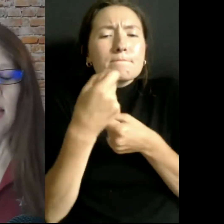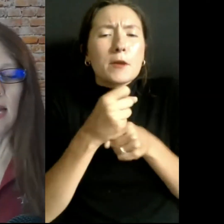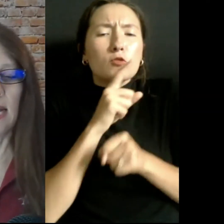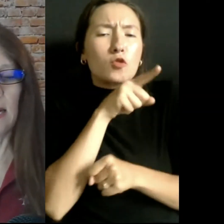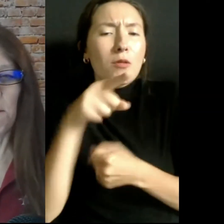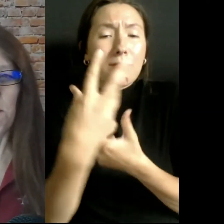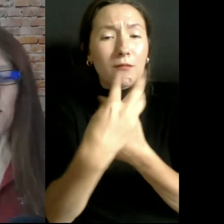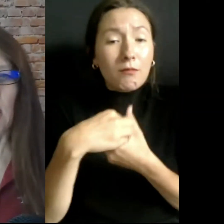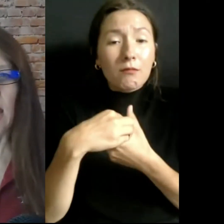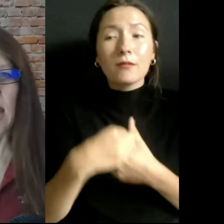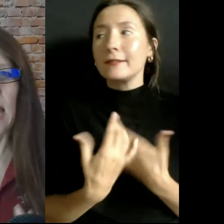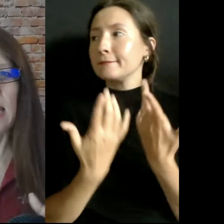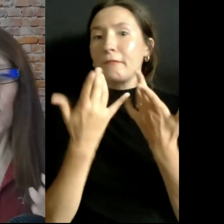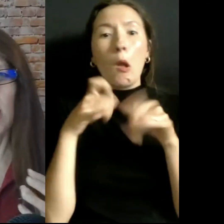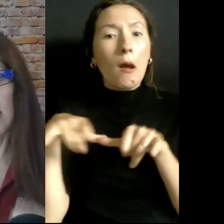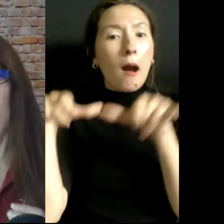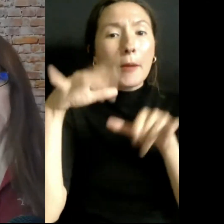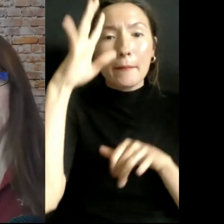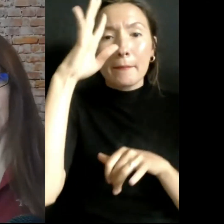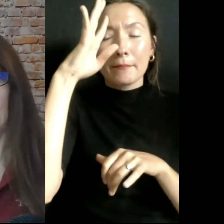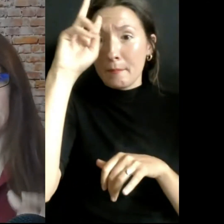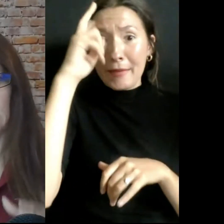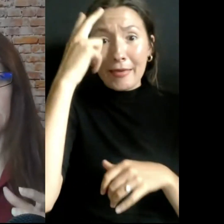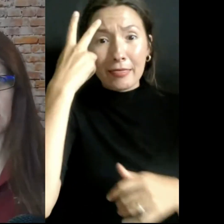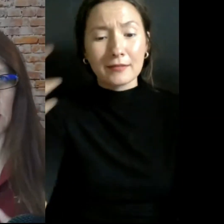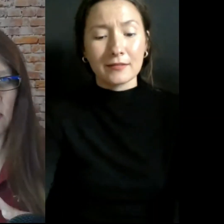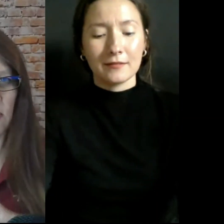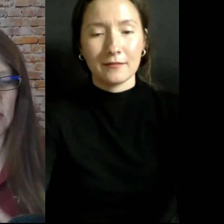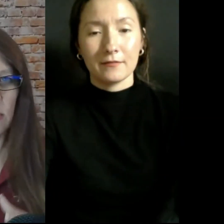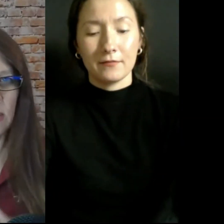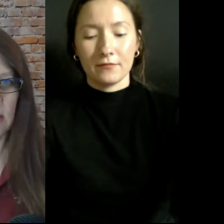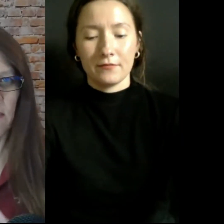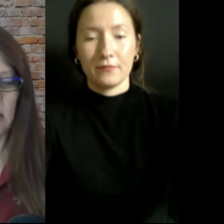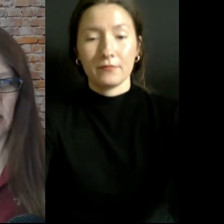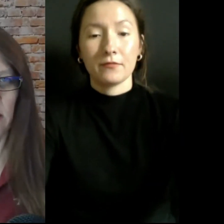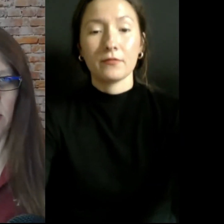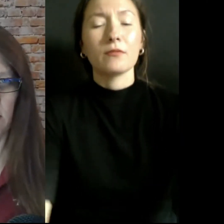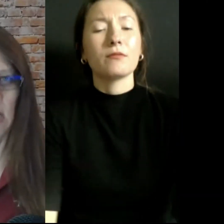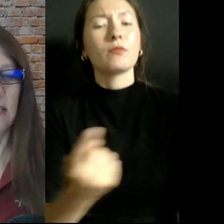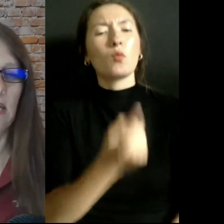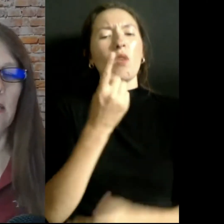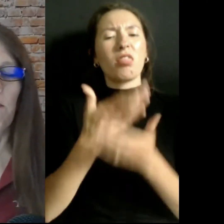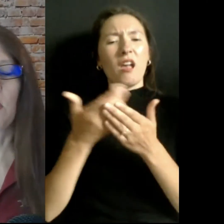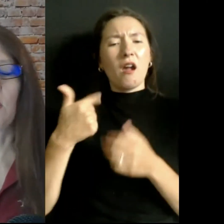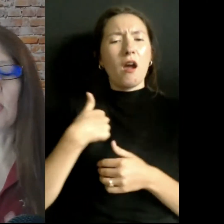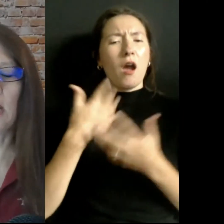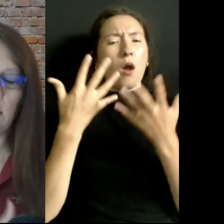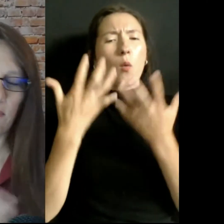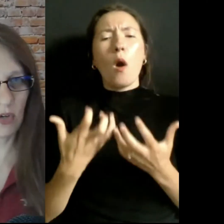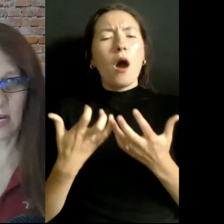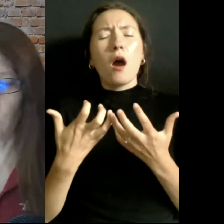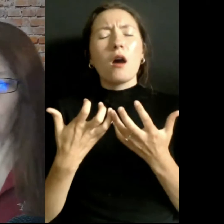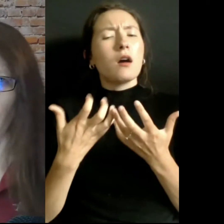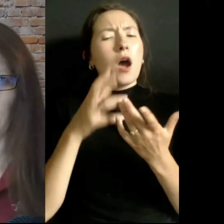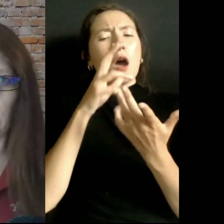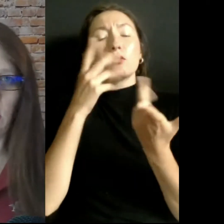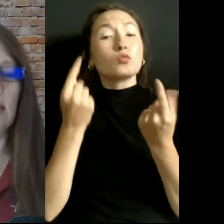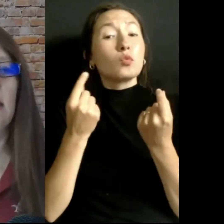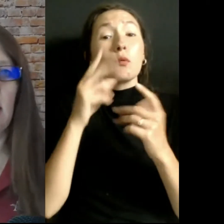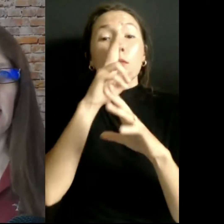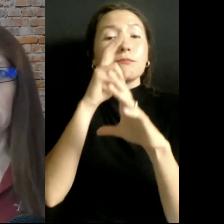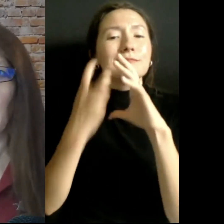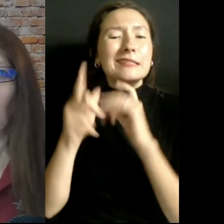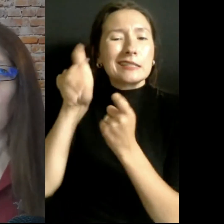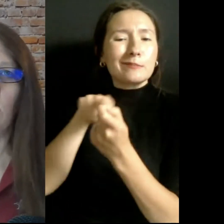myths. And what I would like to do is dive deep to a very specific type of content. So a lot of the strategies you'll be